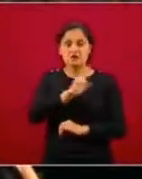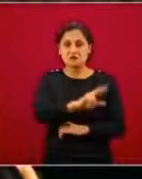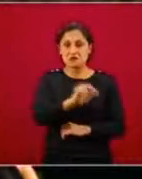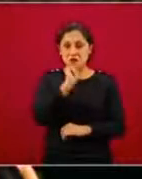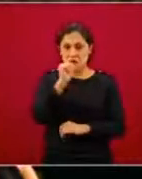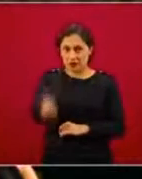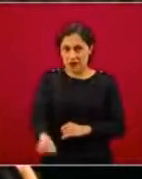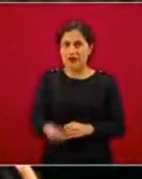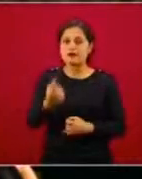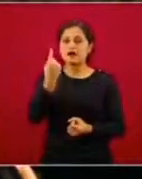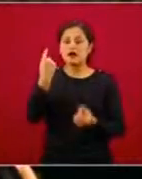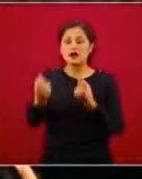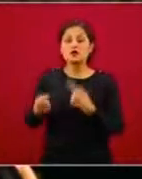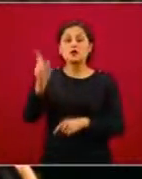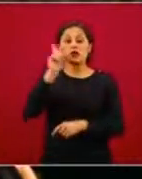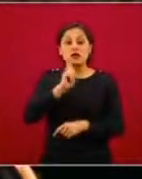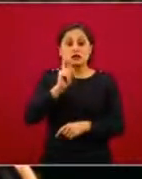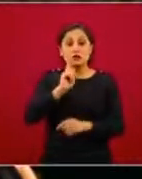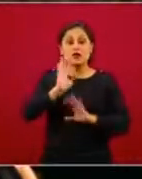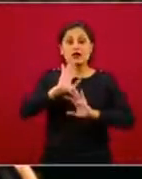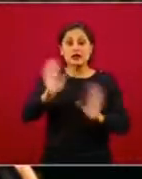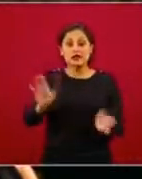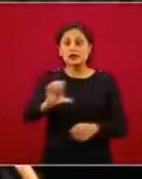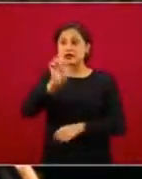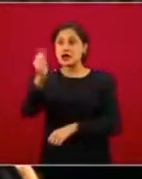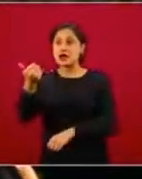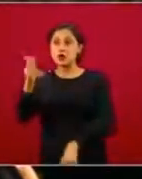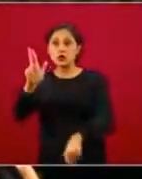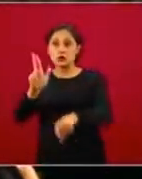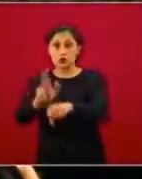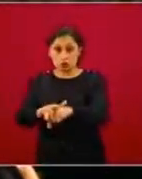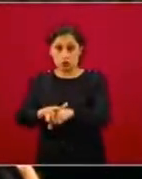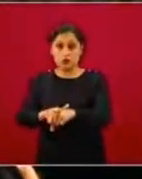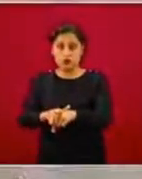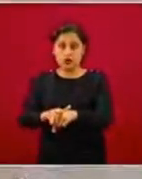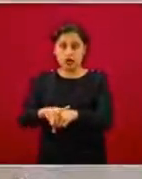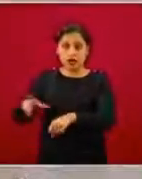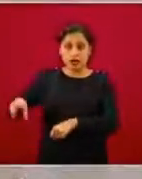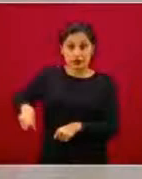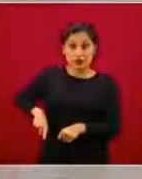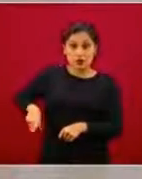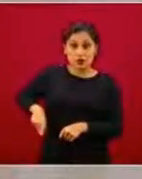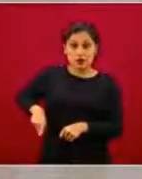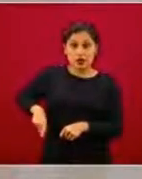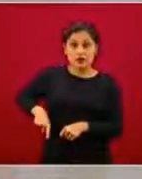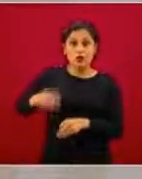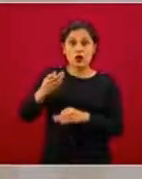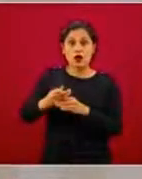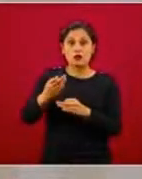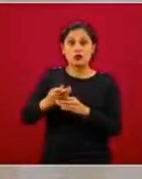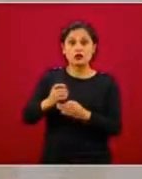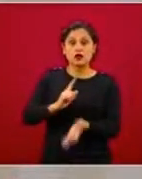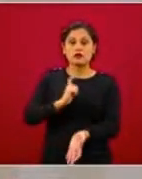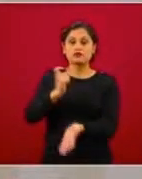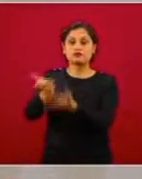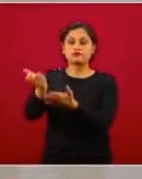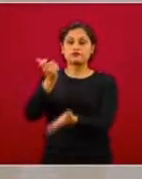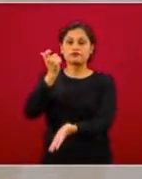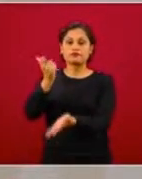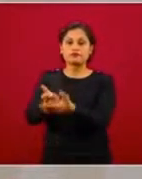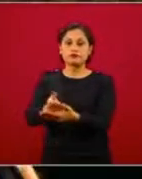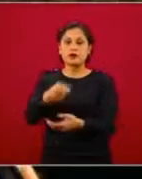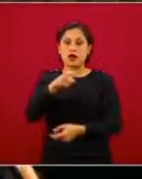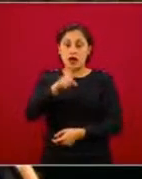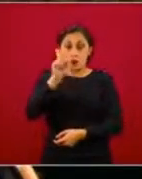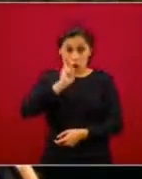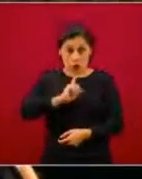Insabi has not provided any answers. Some of these women have been attended to at other areas, and they're being